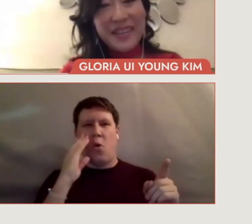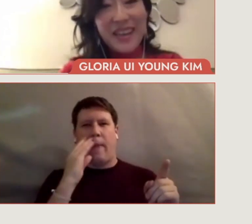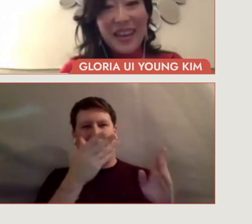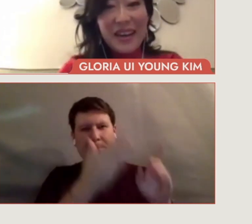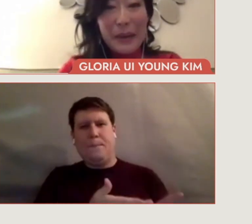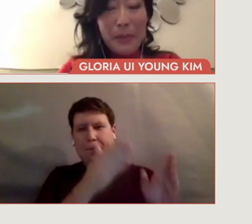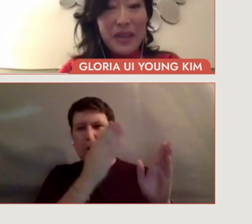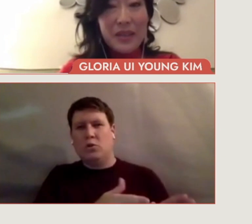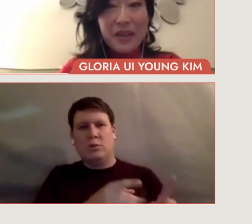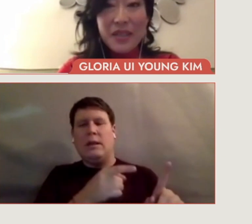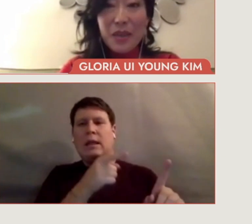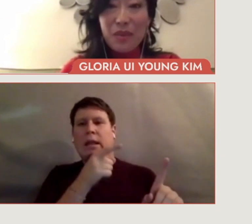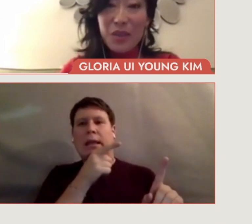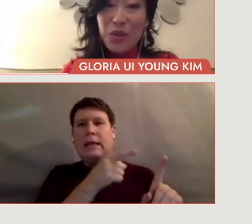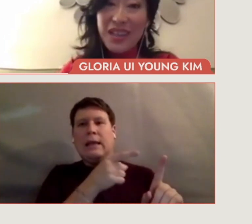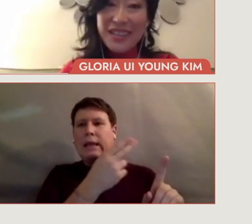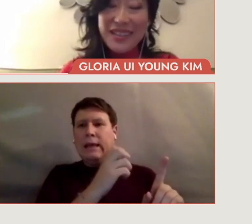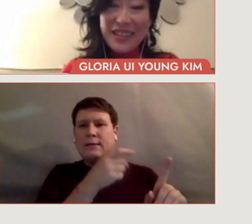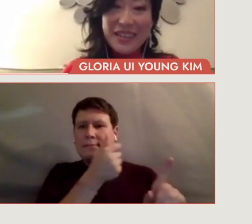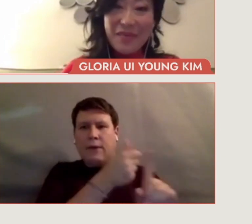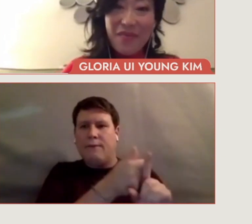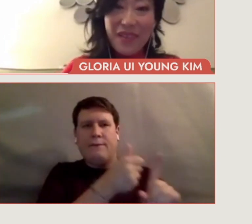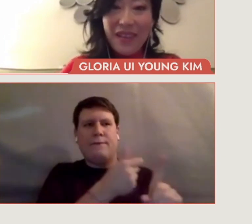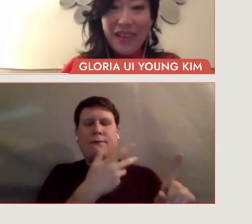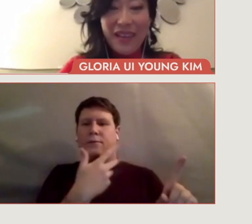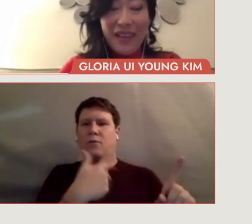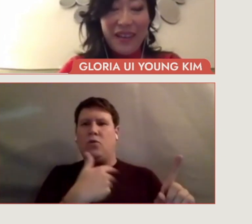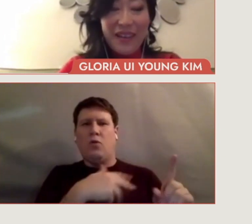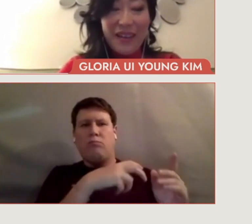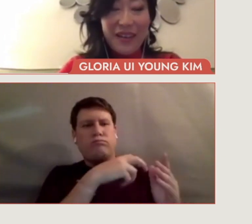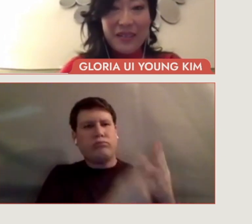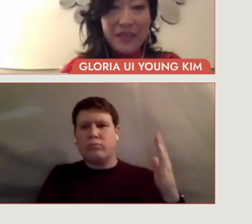and he's got a deep history